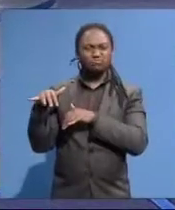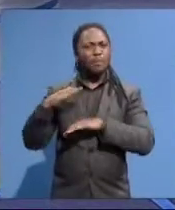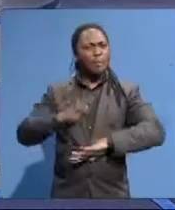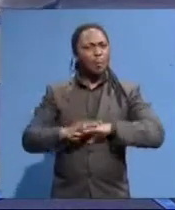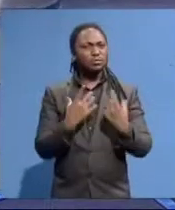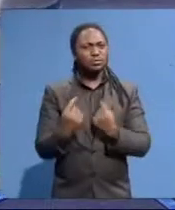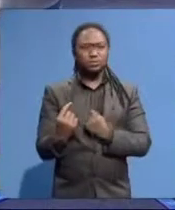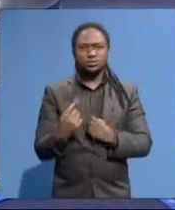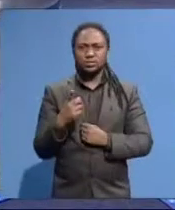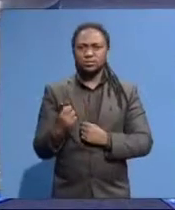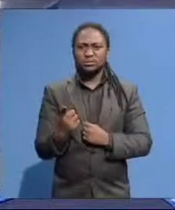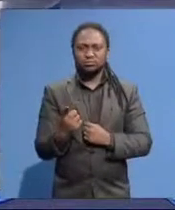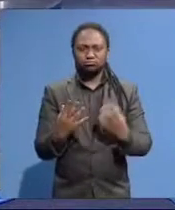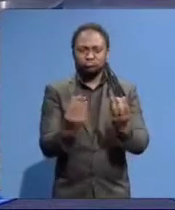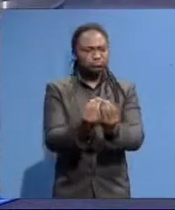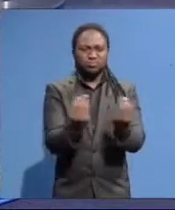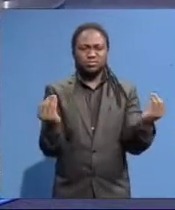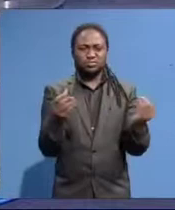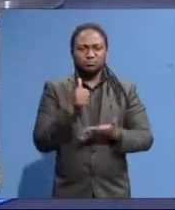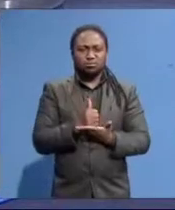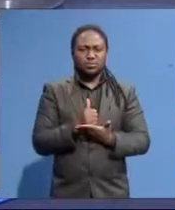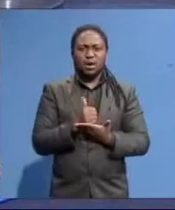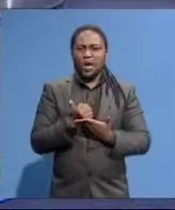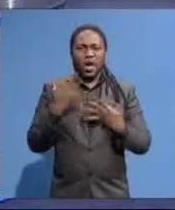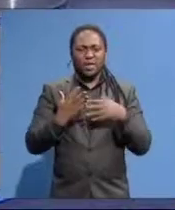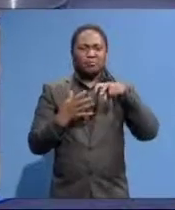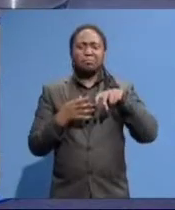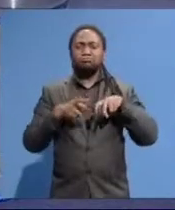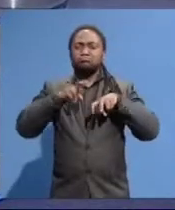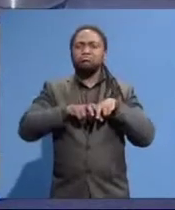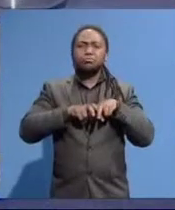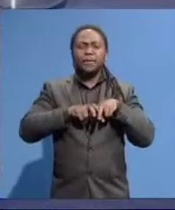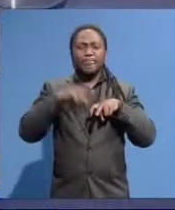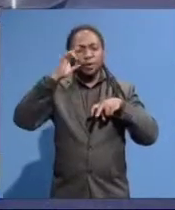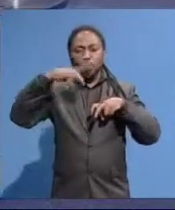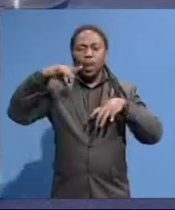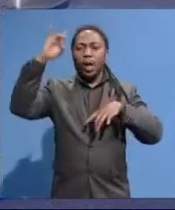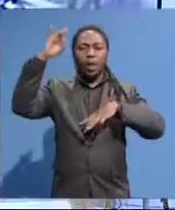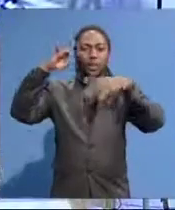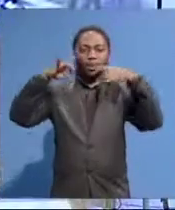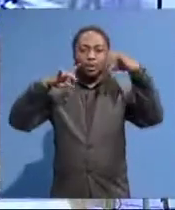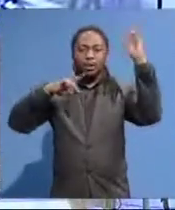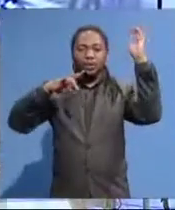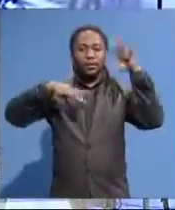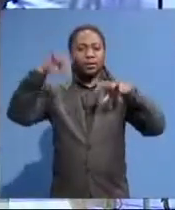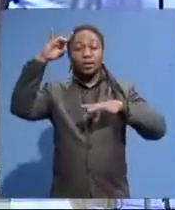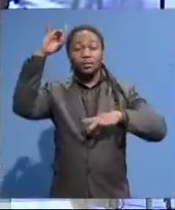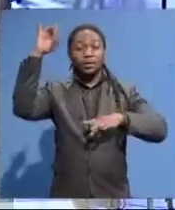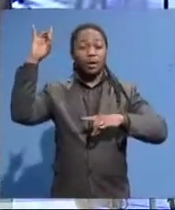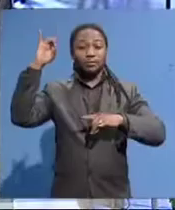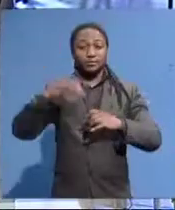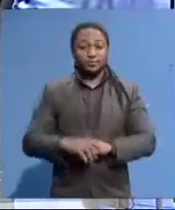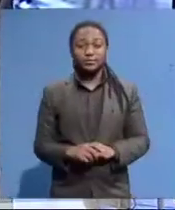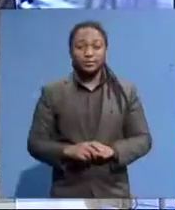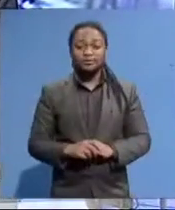is famous for sitting with a group of children, with some of them sitting on his lap and singing Twinkle, Twinkle, Little Star to them. That's a fantastic orator. That's